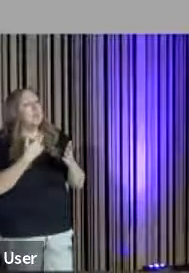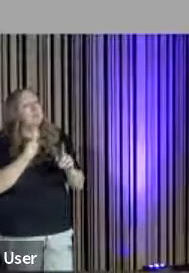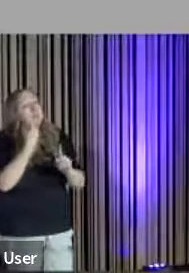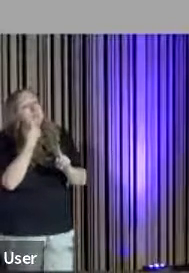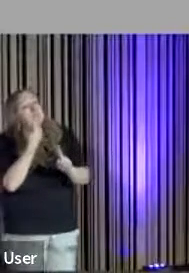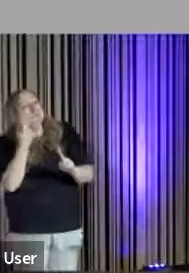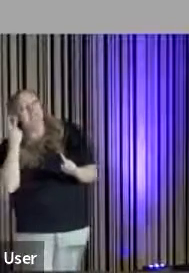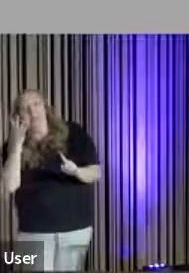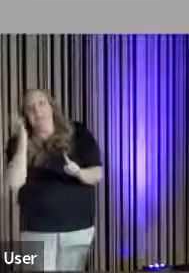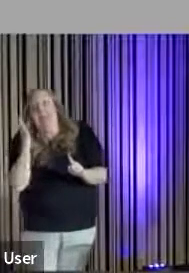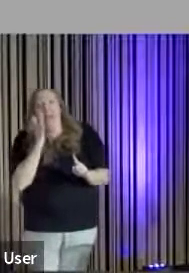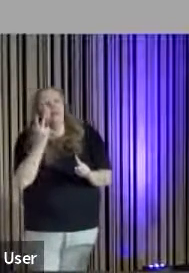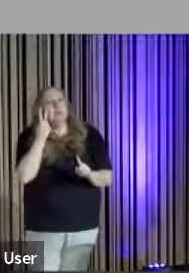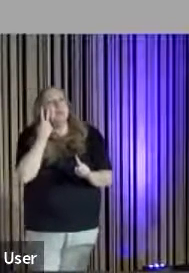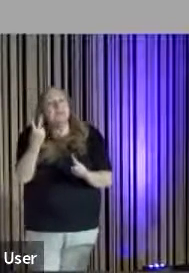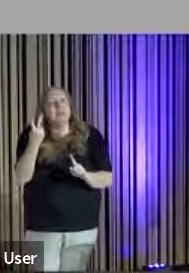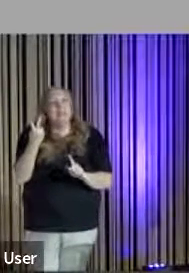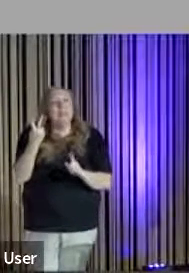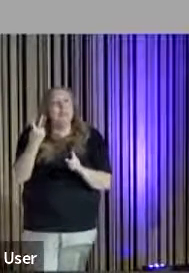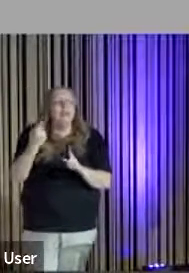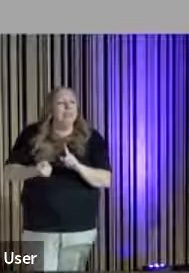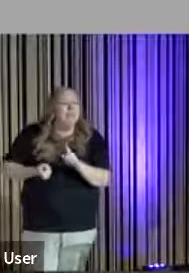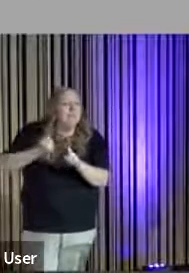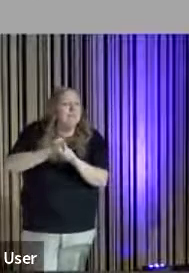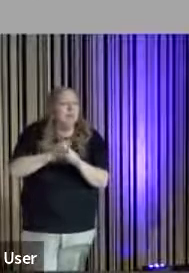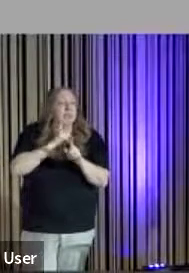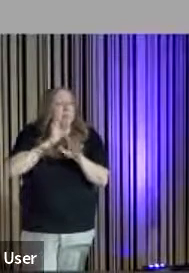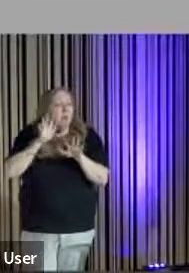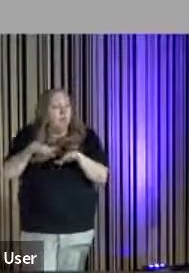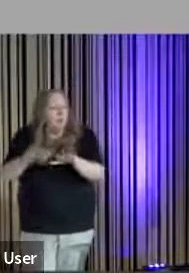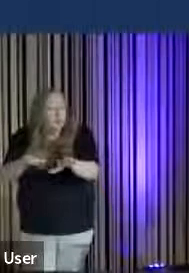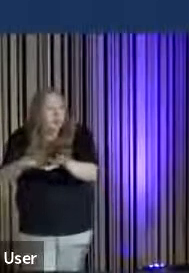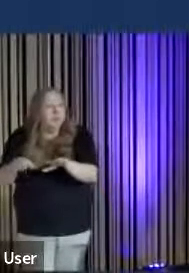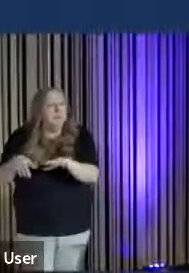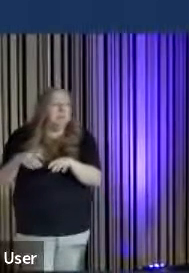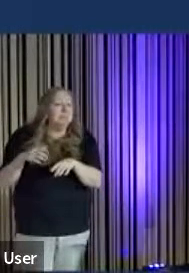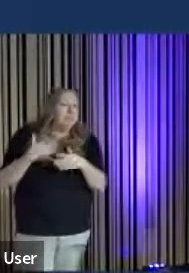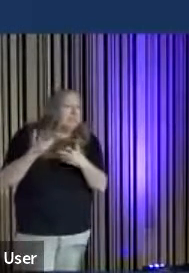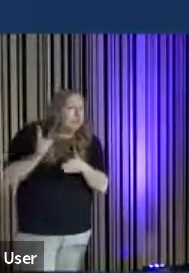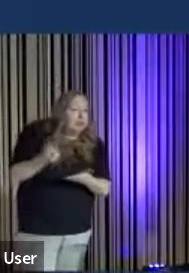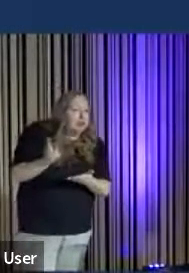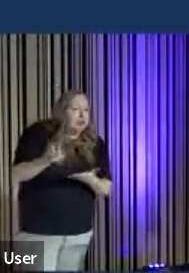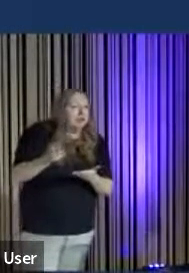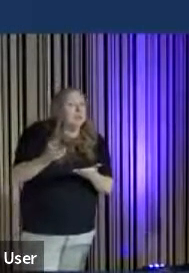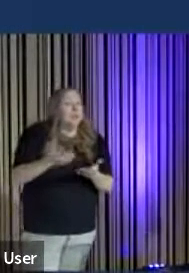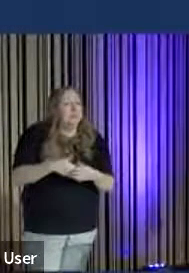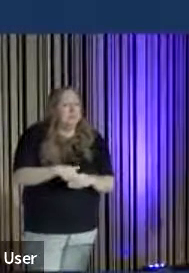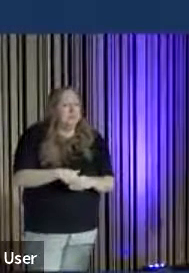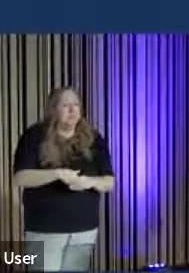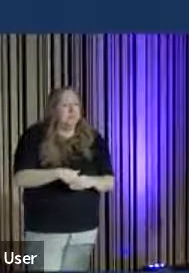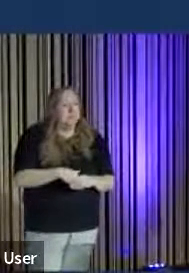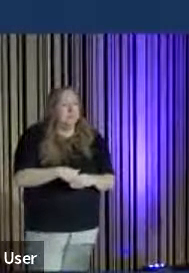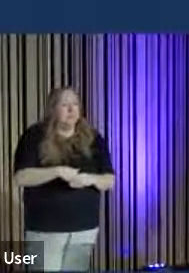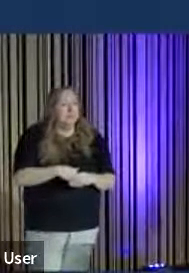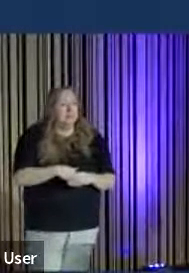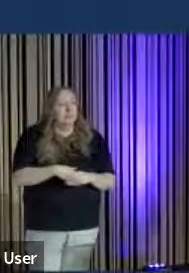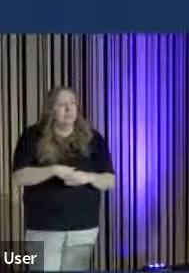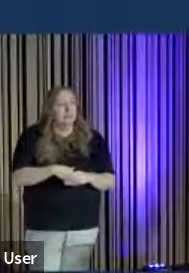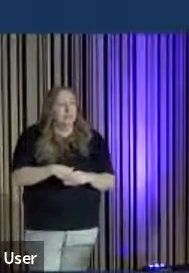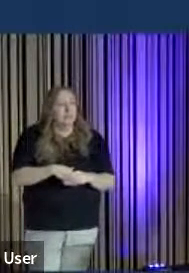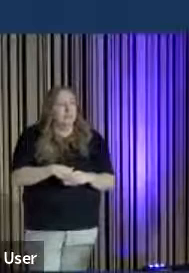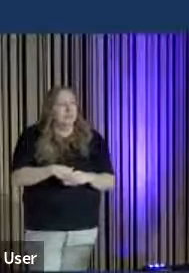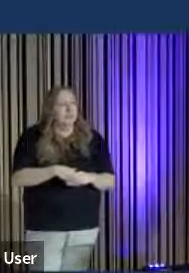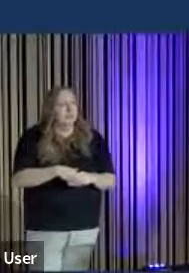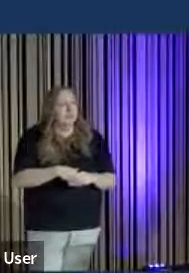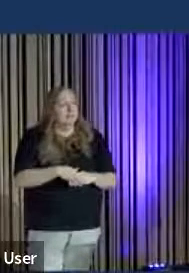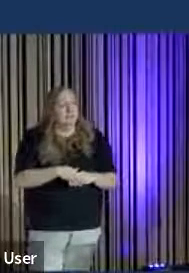evidence for the effects of ocean acidification over the recent history of the ocean. So to look for the effects of